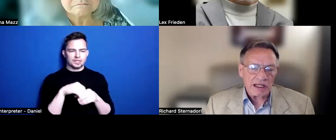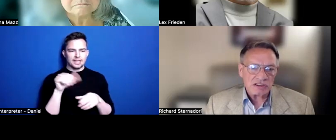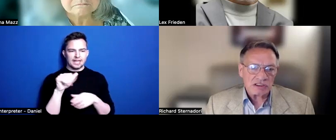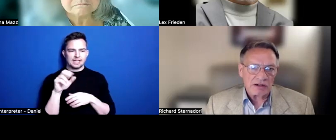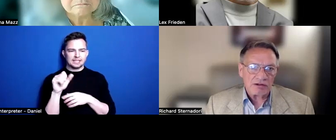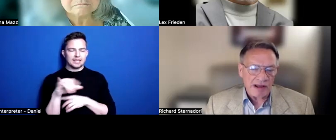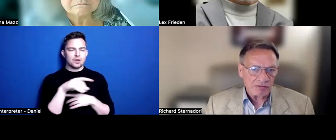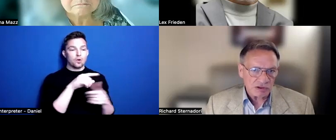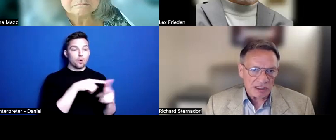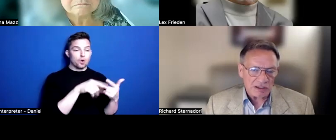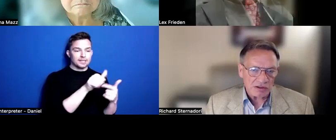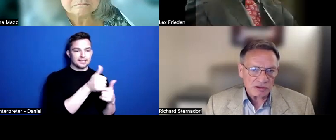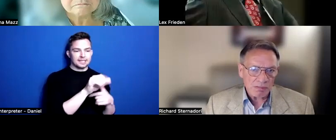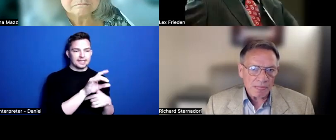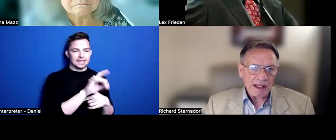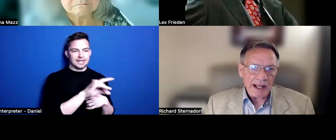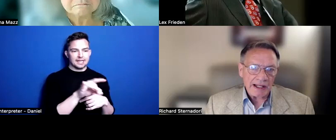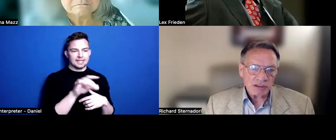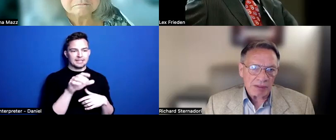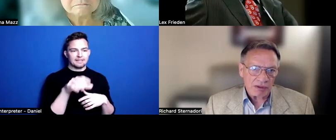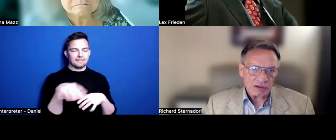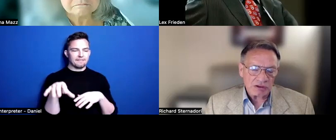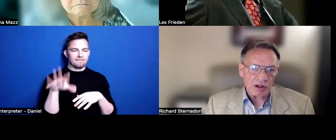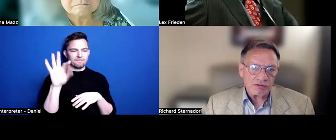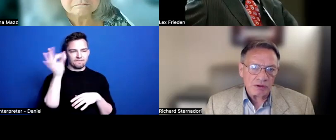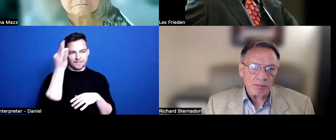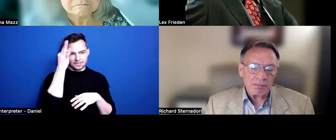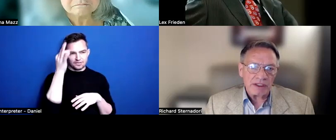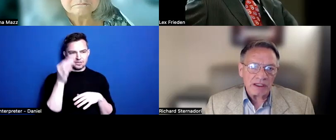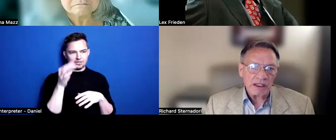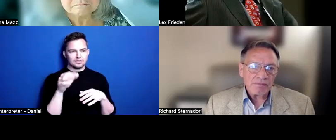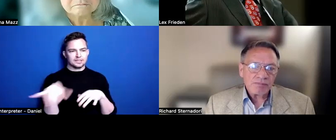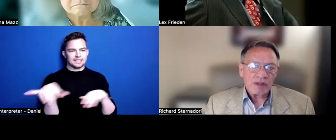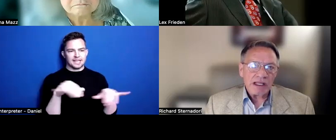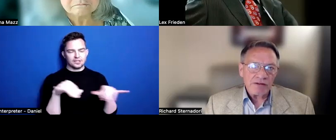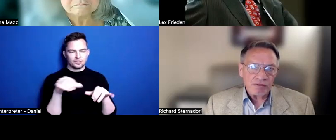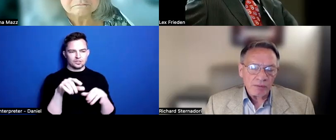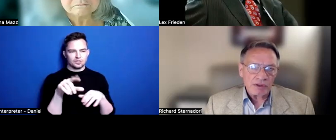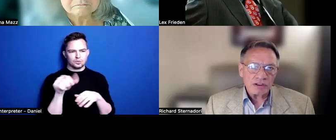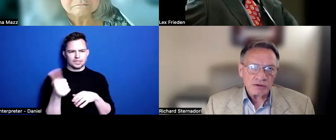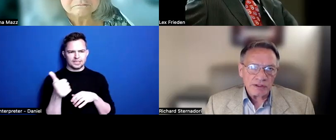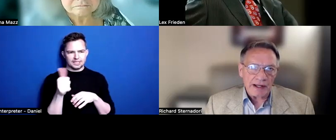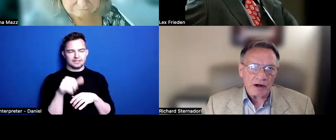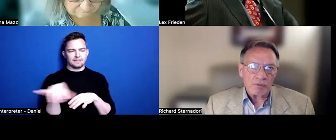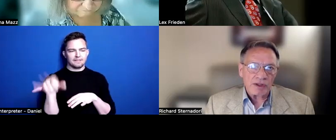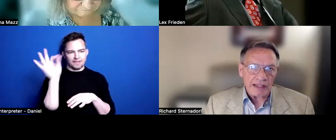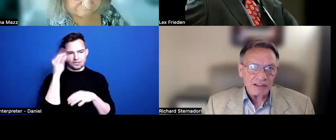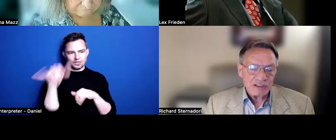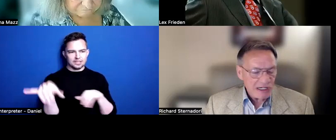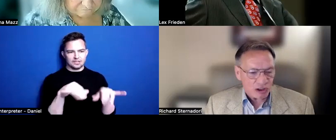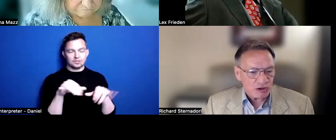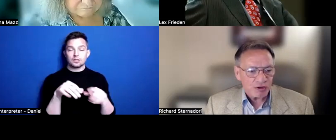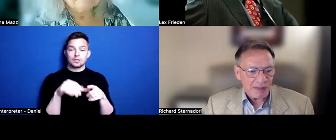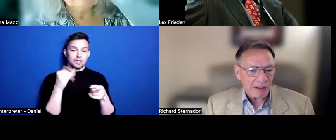2010 ADA federal standards. And I guess my question to all of you might be, if we were to do that, are we